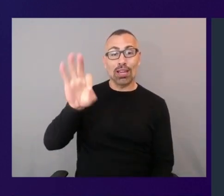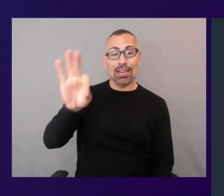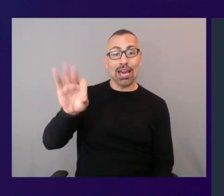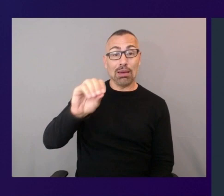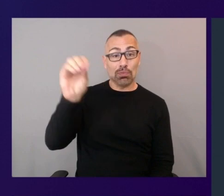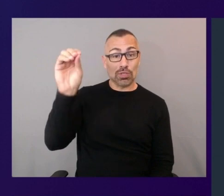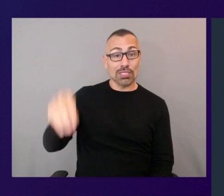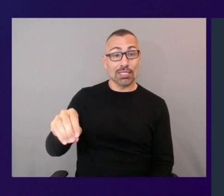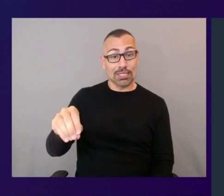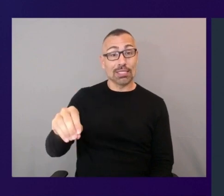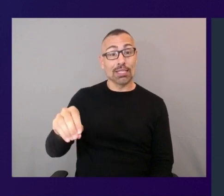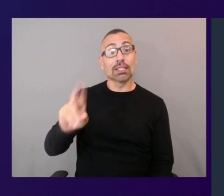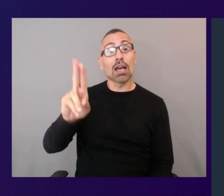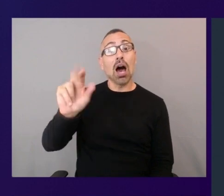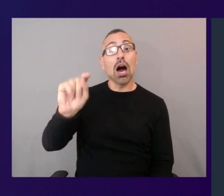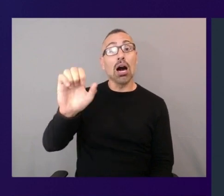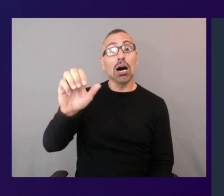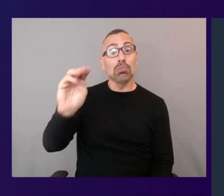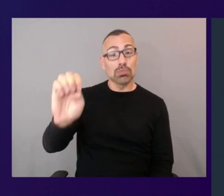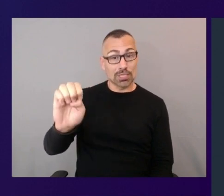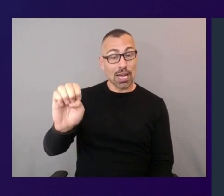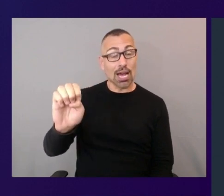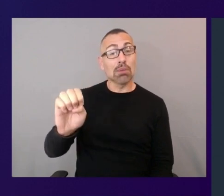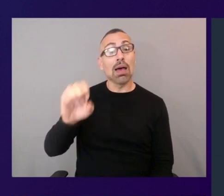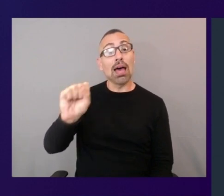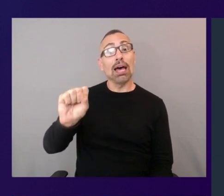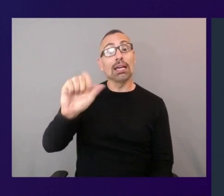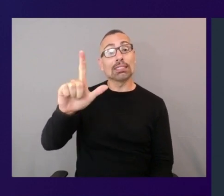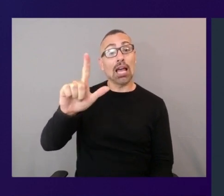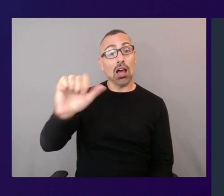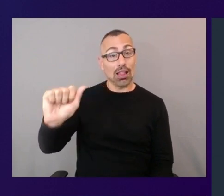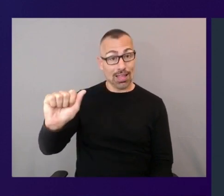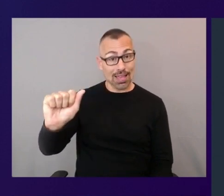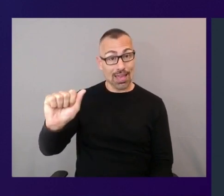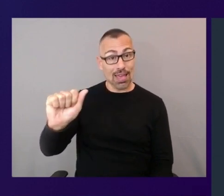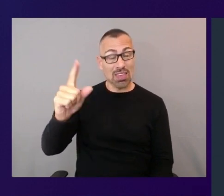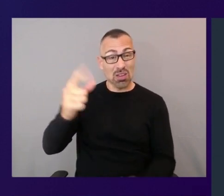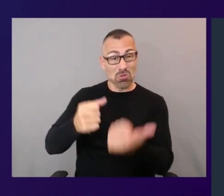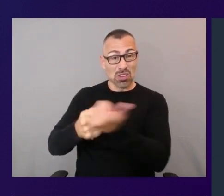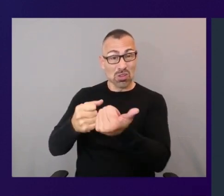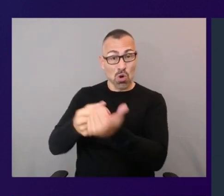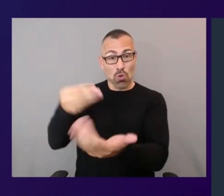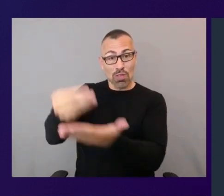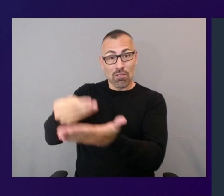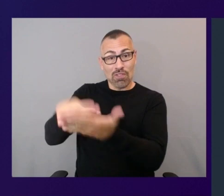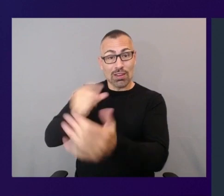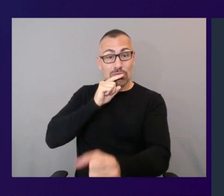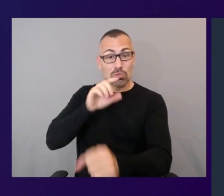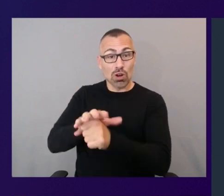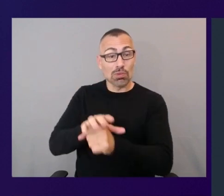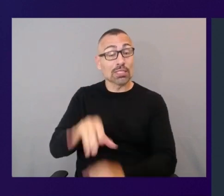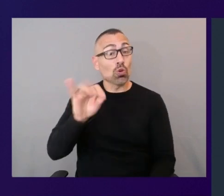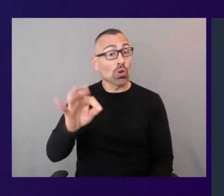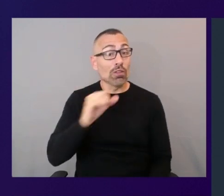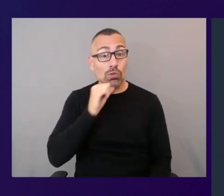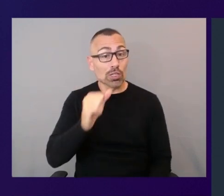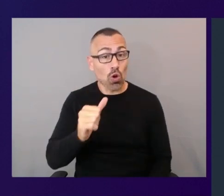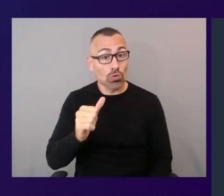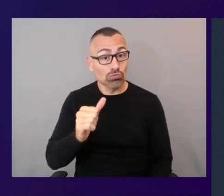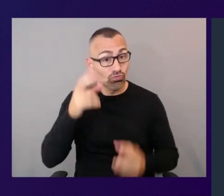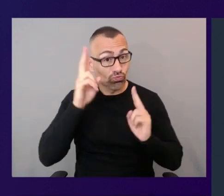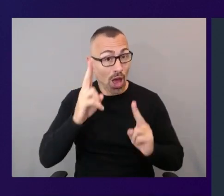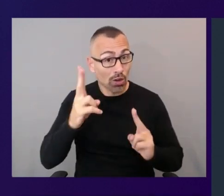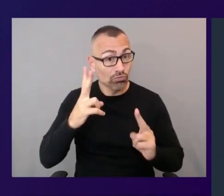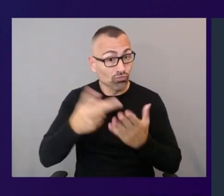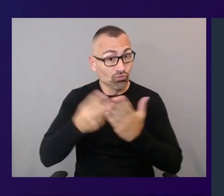is financially backed too, which means if we don't honor that 99.9% uptime SLA, we will give you your money